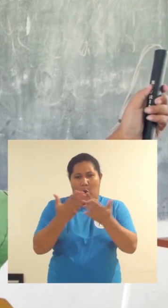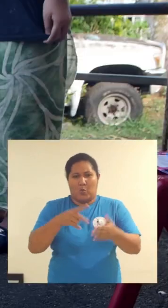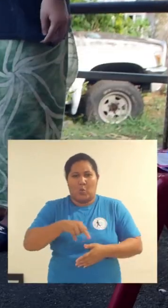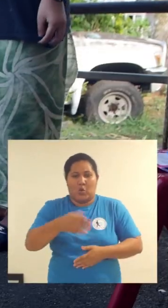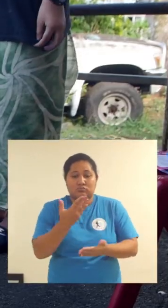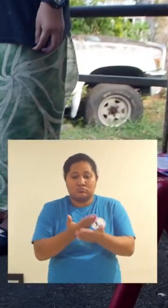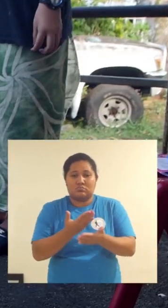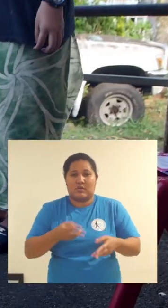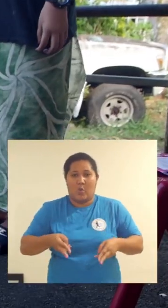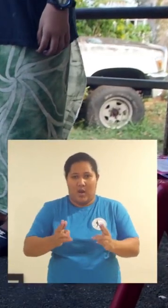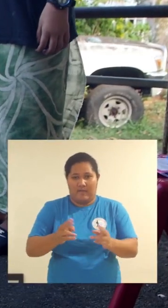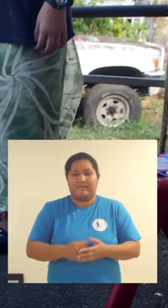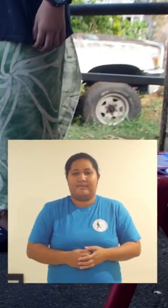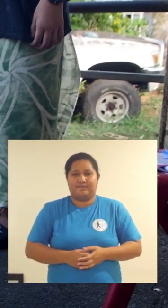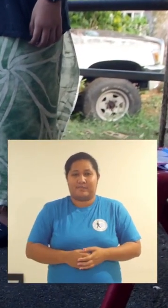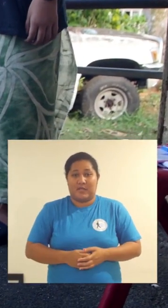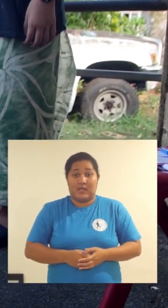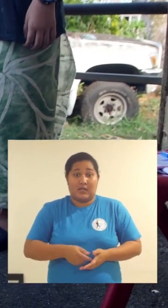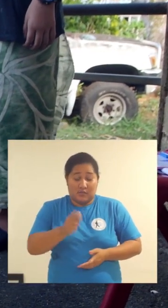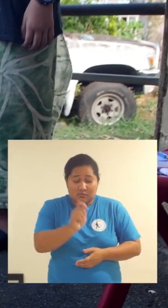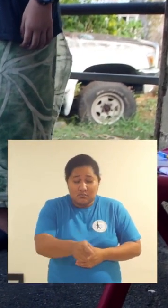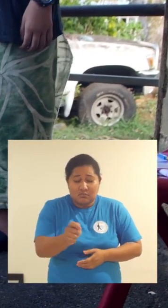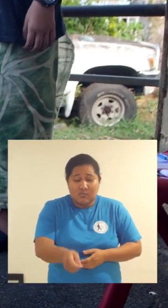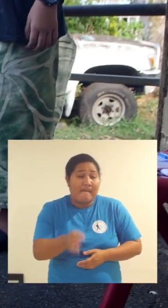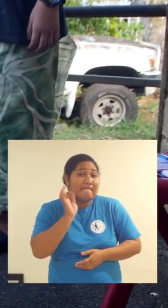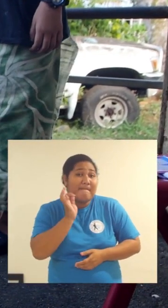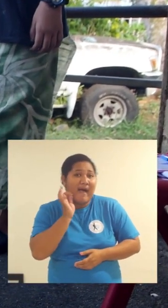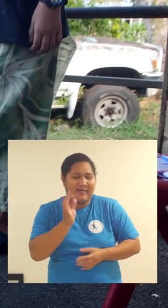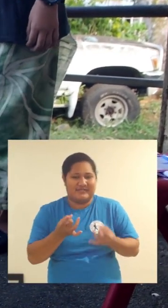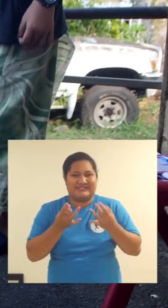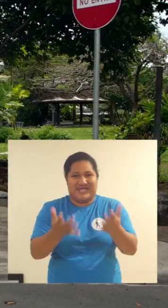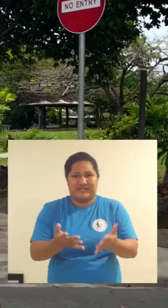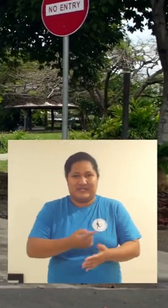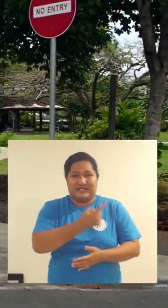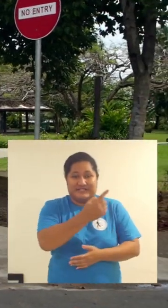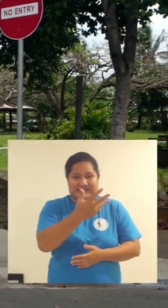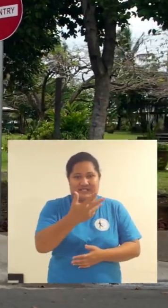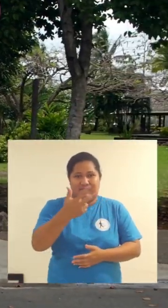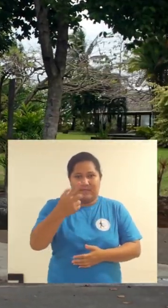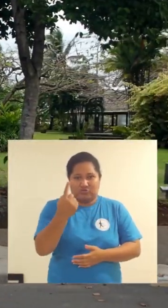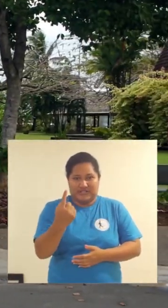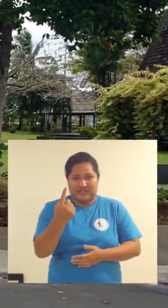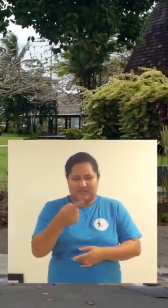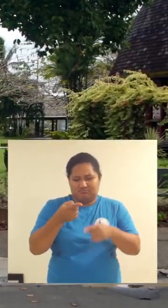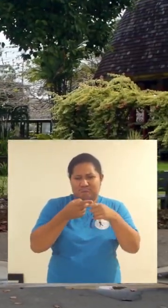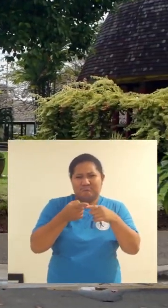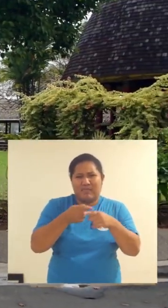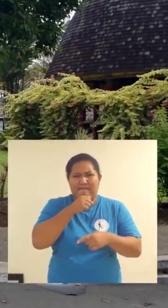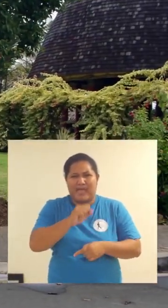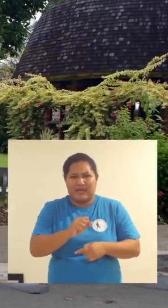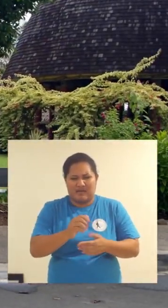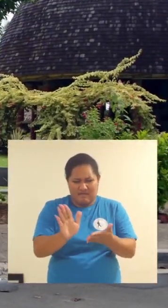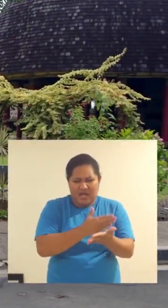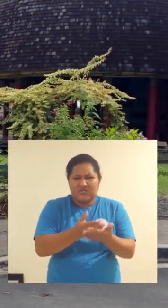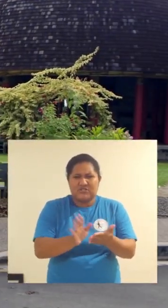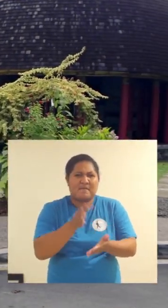oh my father and I'm at a phone and I'm some I tell you my first time you know the money by buy a new